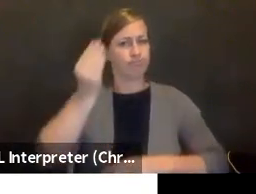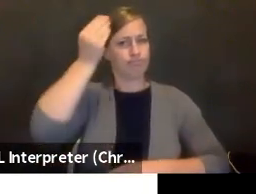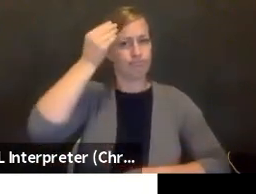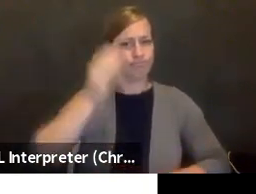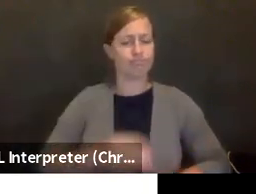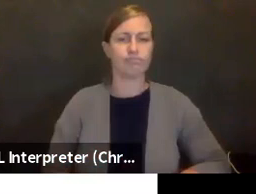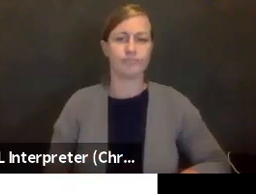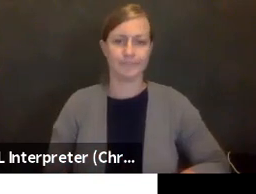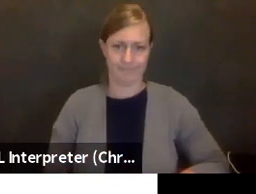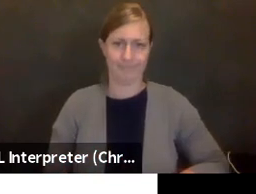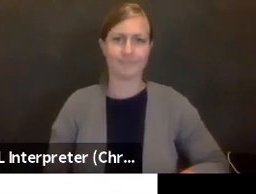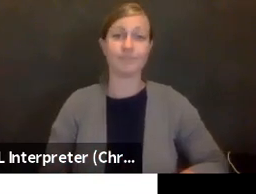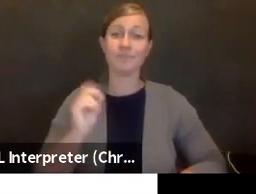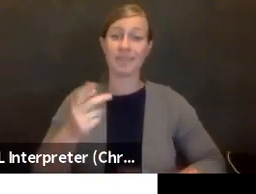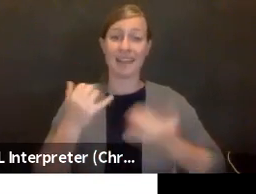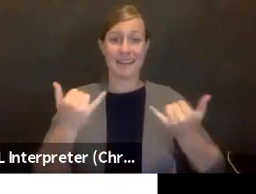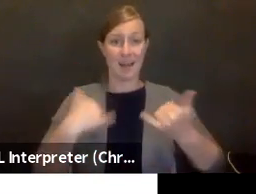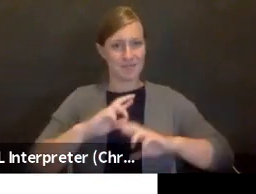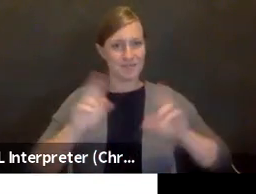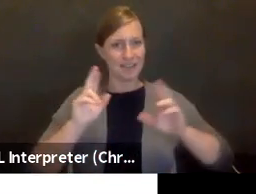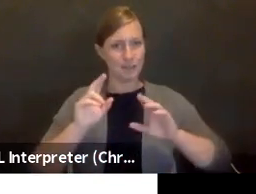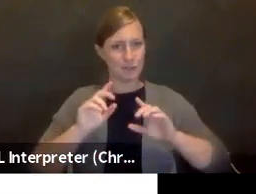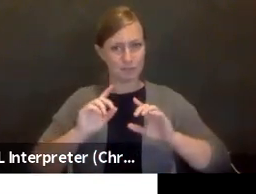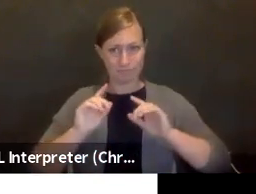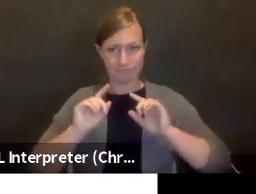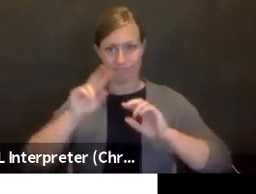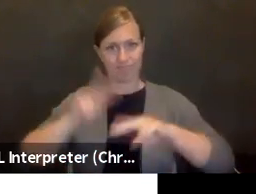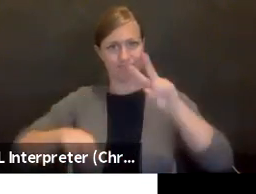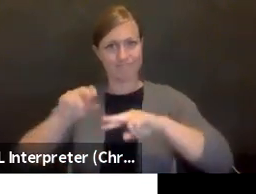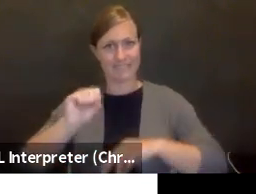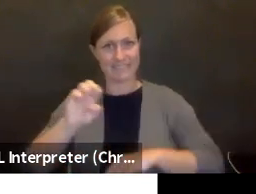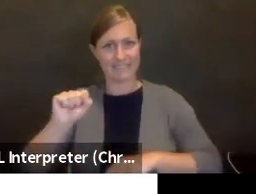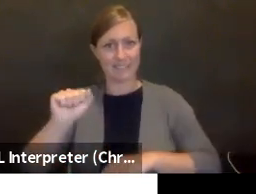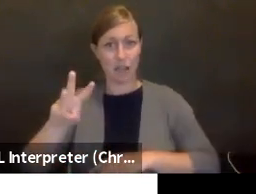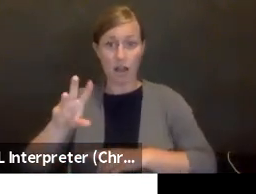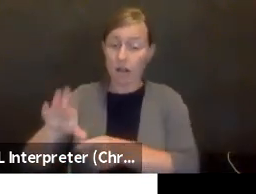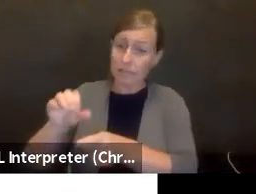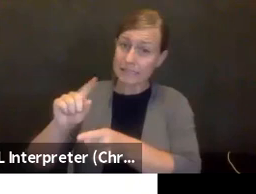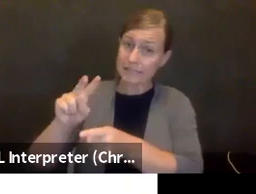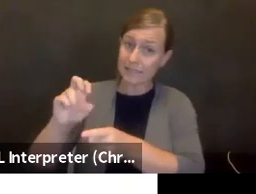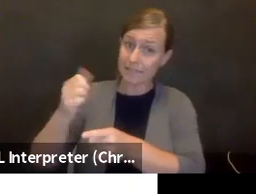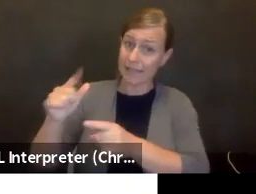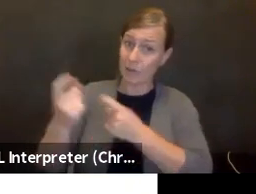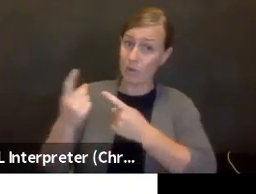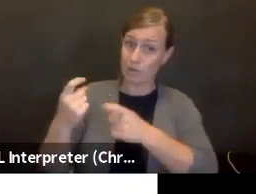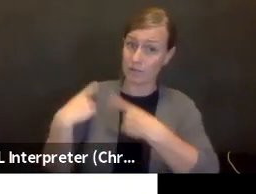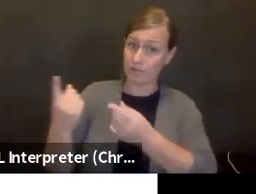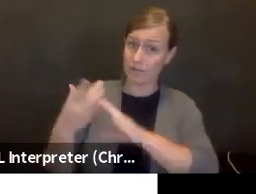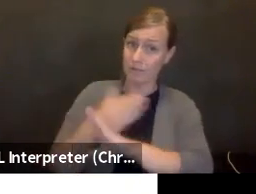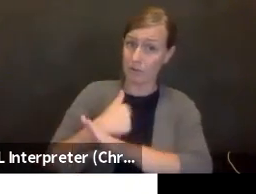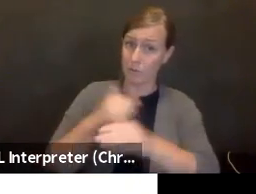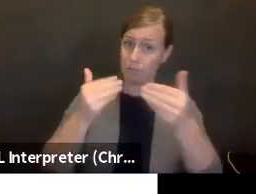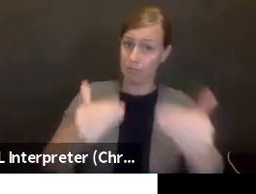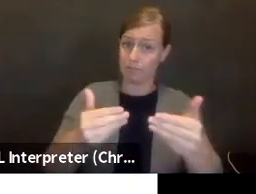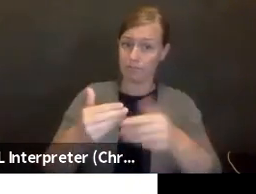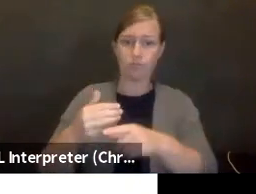Okay, we're about to dive into Seesaw. Steve, are there any questions to start with before we dive into the model? No,